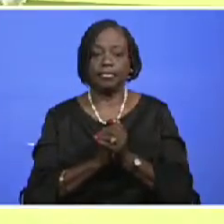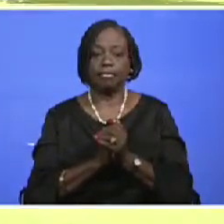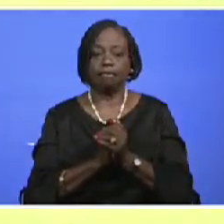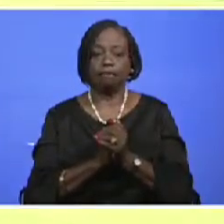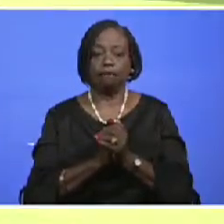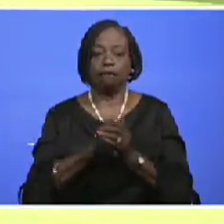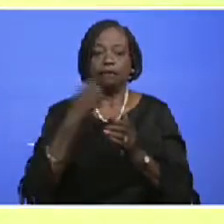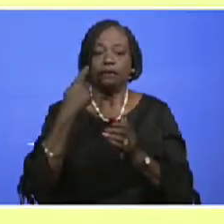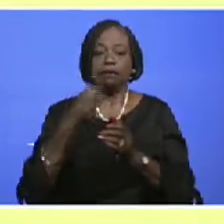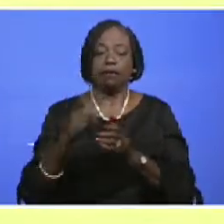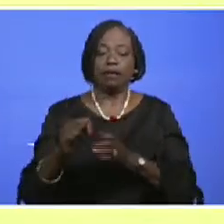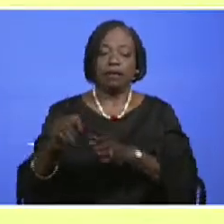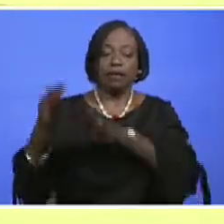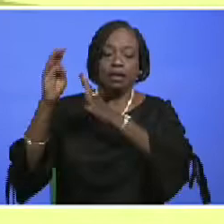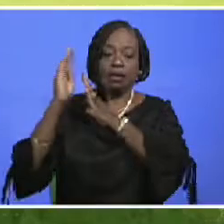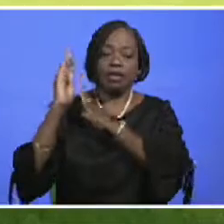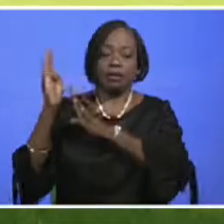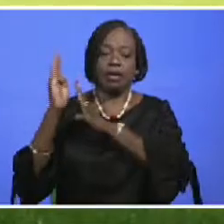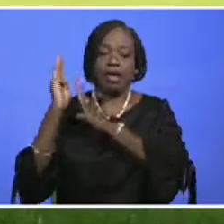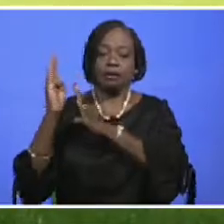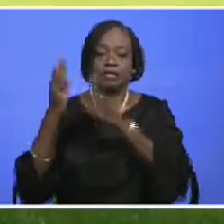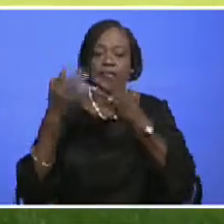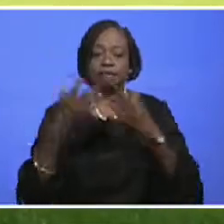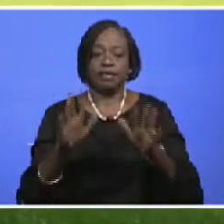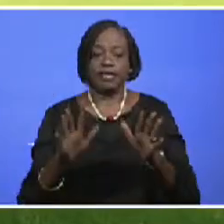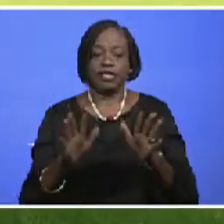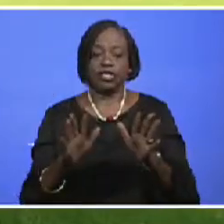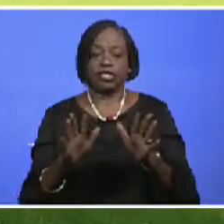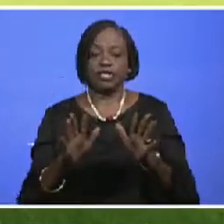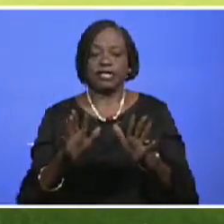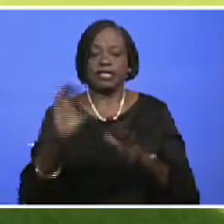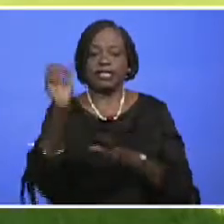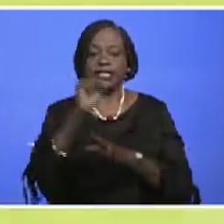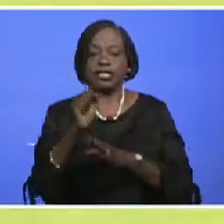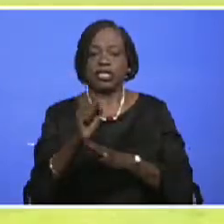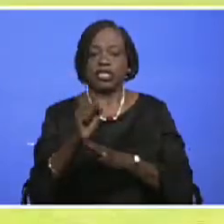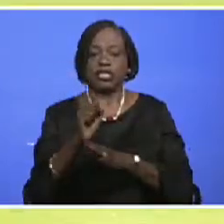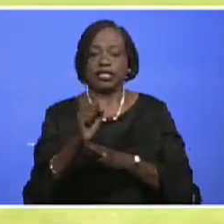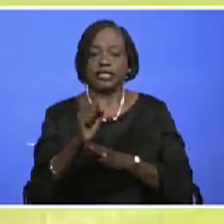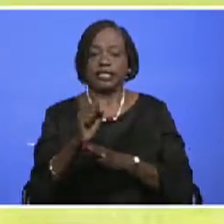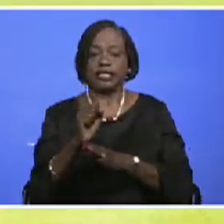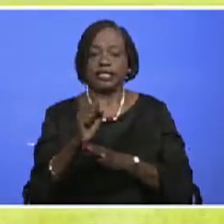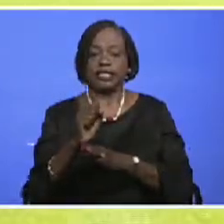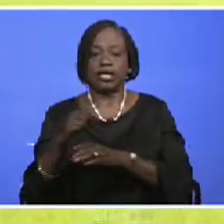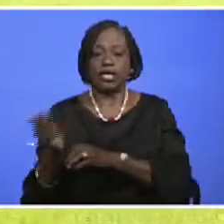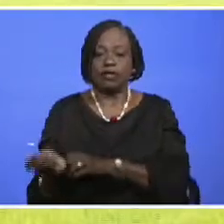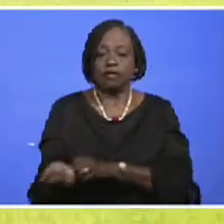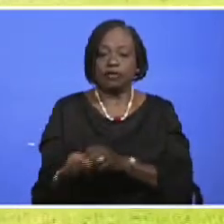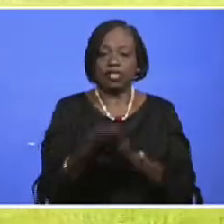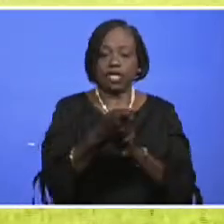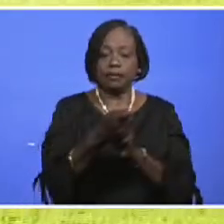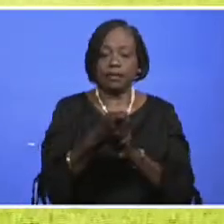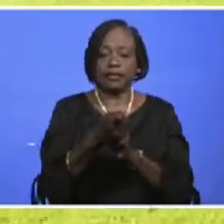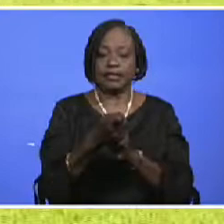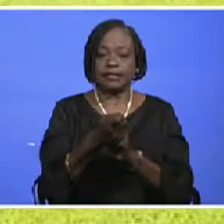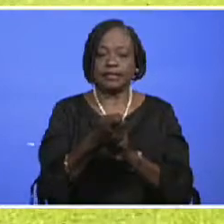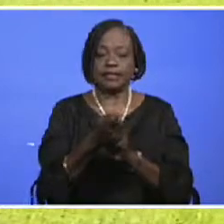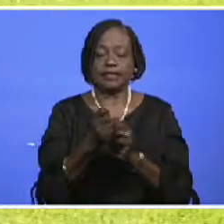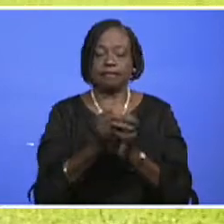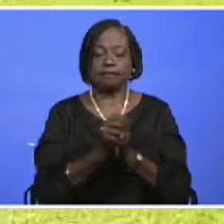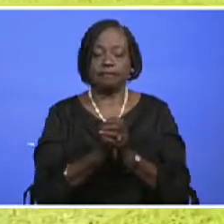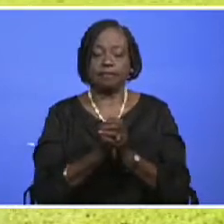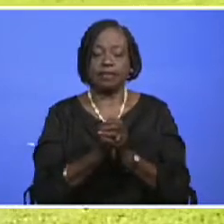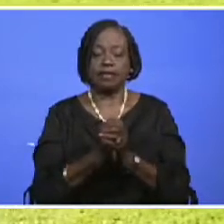Bahamas Professional Golf Tour recently wrapped up its most recent installment of its signature series, Classic. The event's PR person, Kira Horton, lets us know what's next.